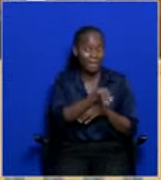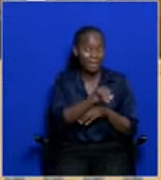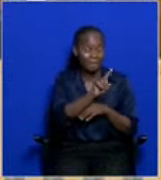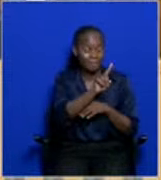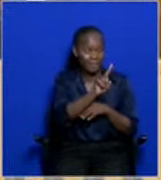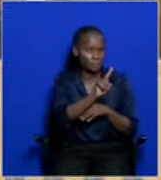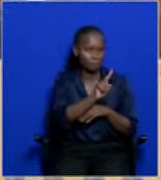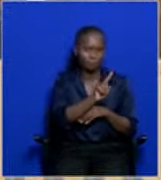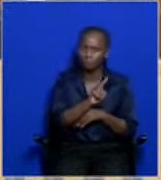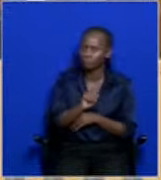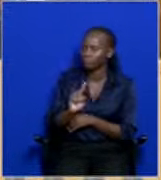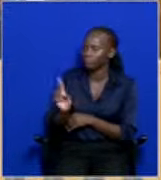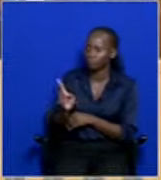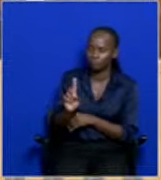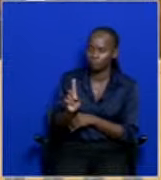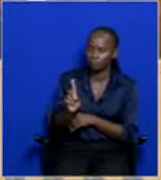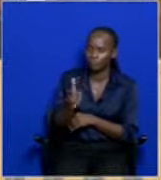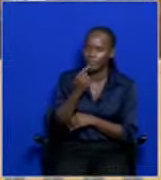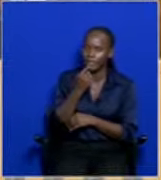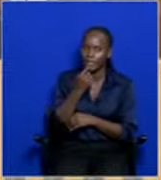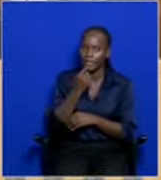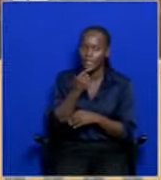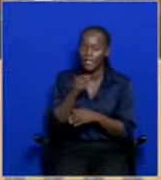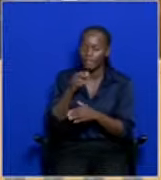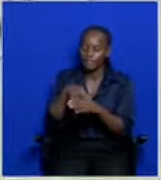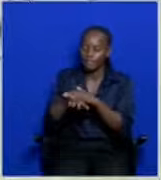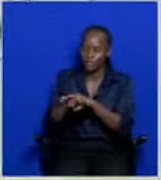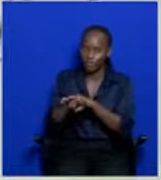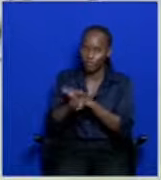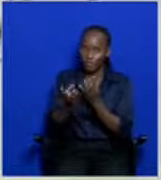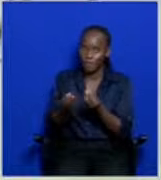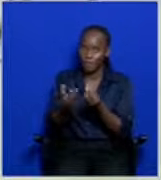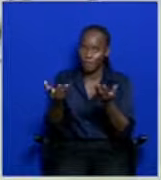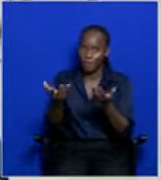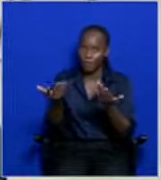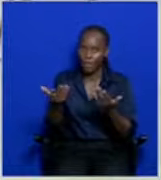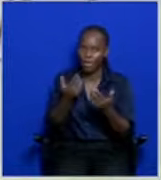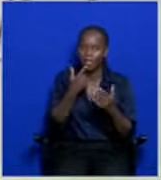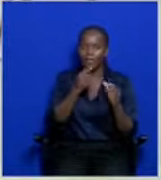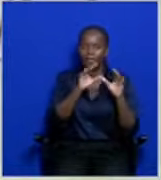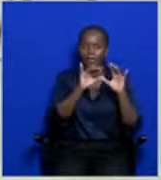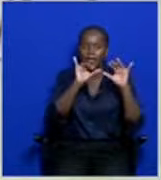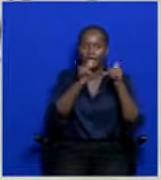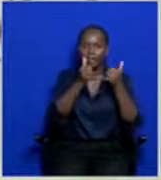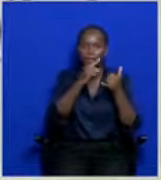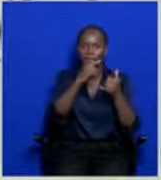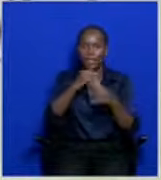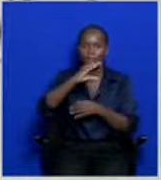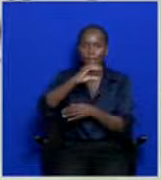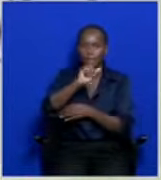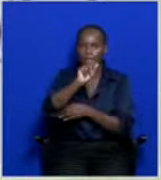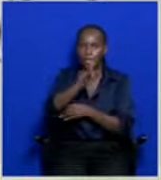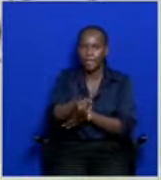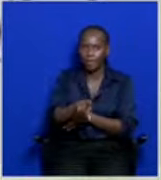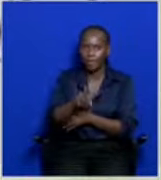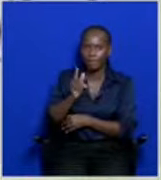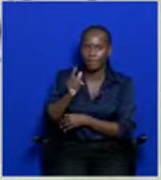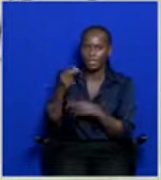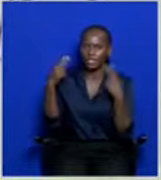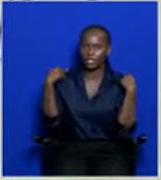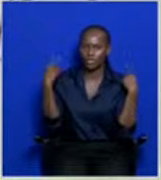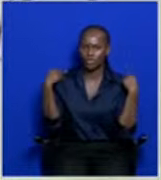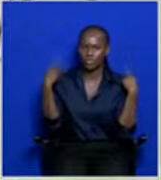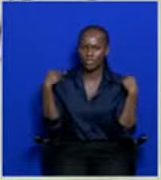from CAP Security. And who is CAP Security? It's a security